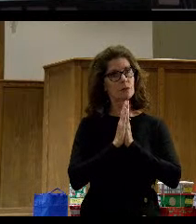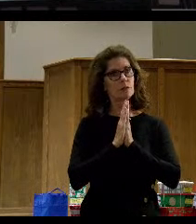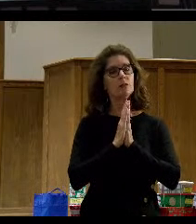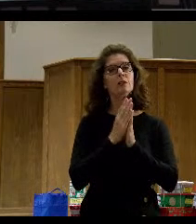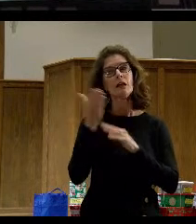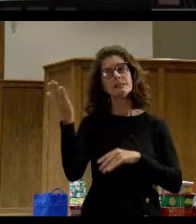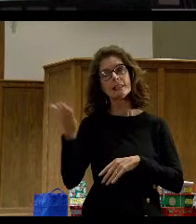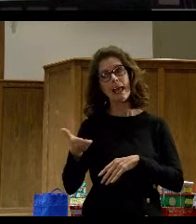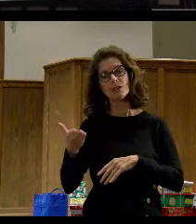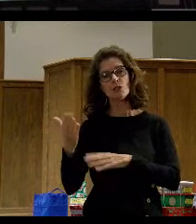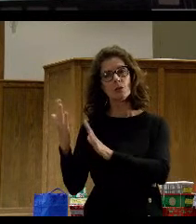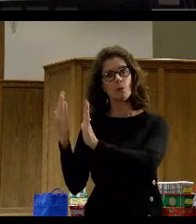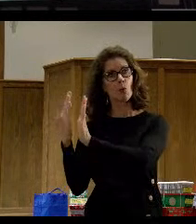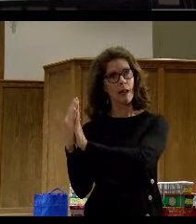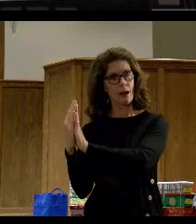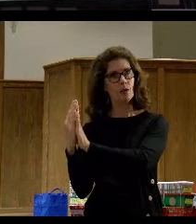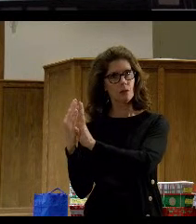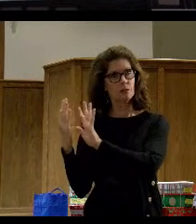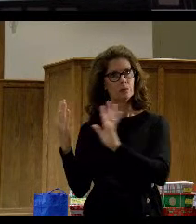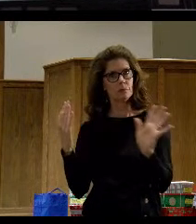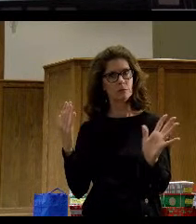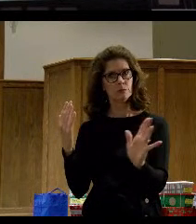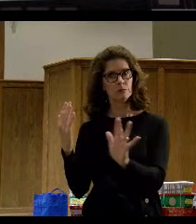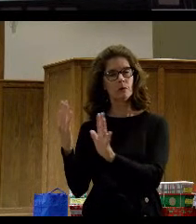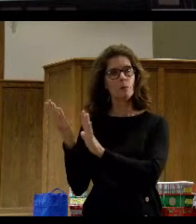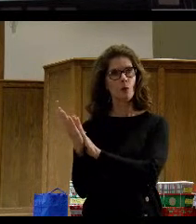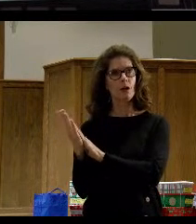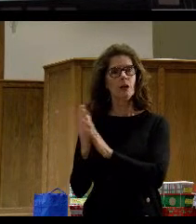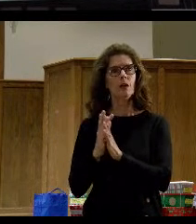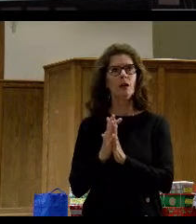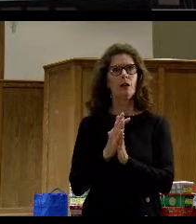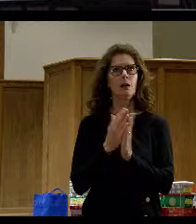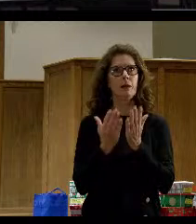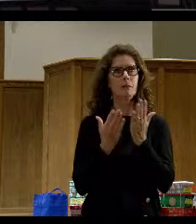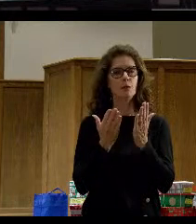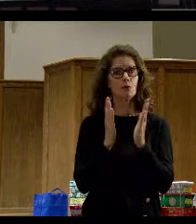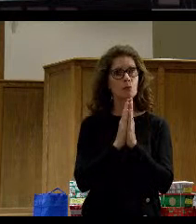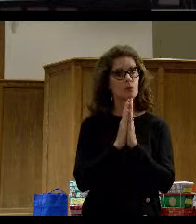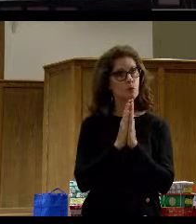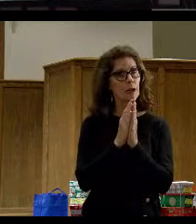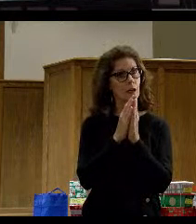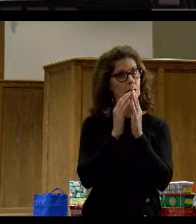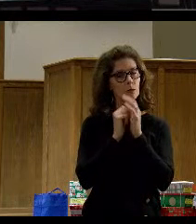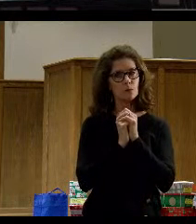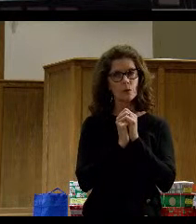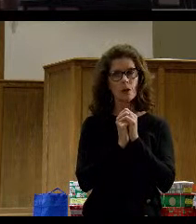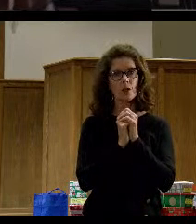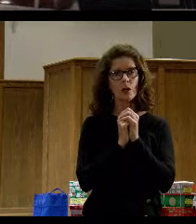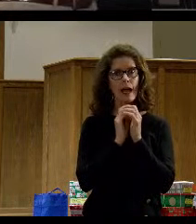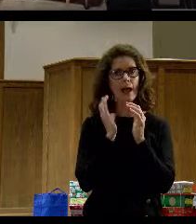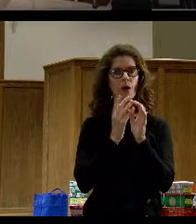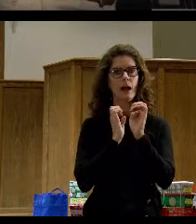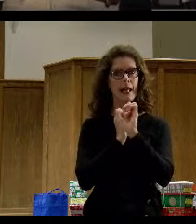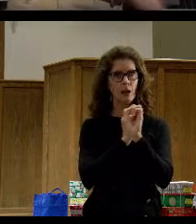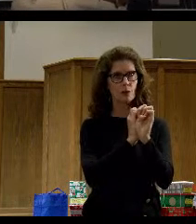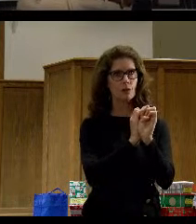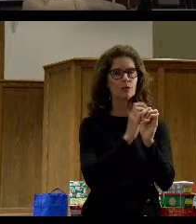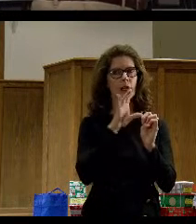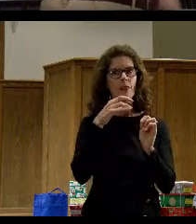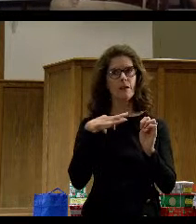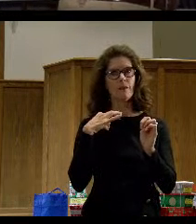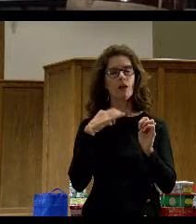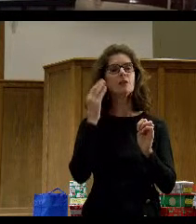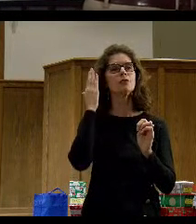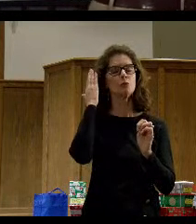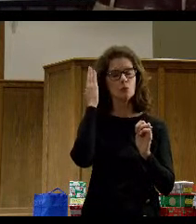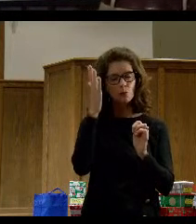mrcc.org/prayer. Again, through the app, submit your prayer request, and our elders and staff, other prayer volunteers will be bringing those things to the